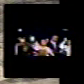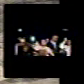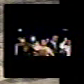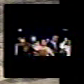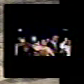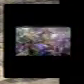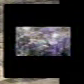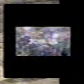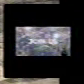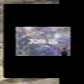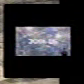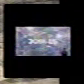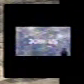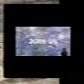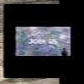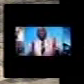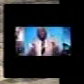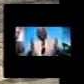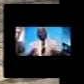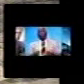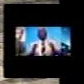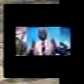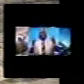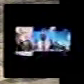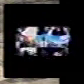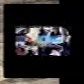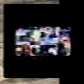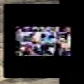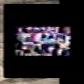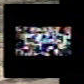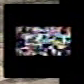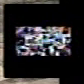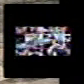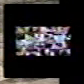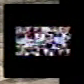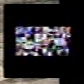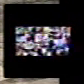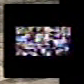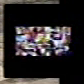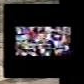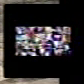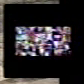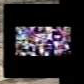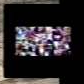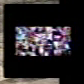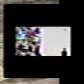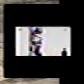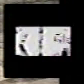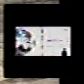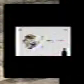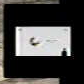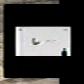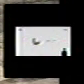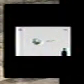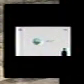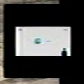supernaturally. God's servant will go every aspect. God's servant will go. Please, if you are there.